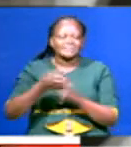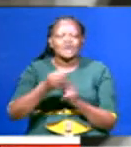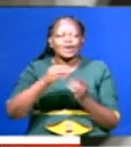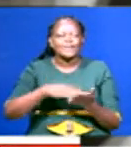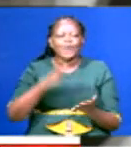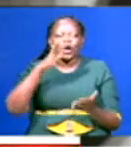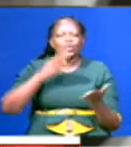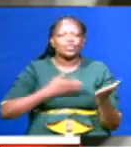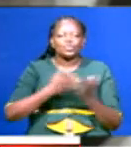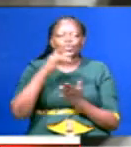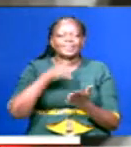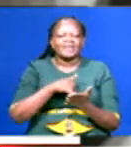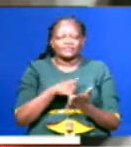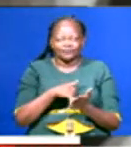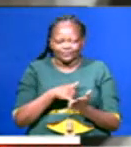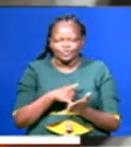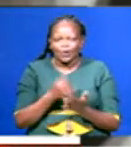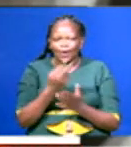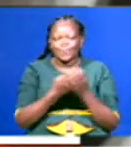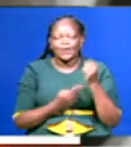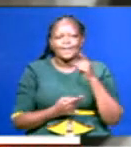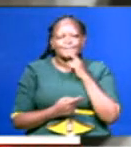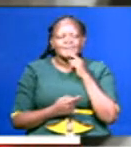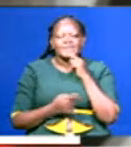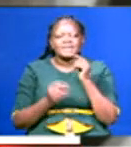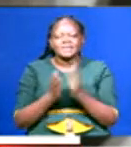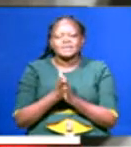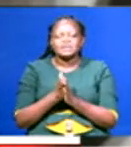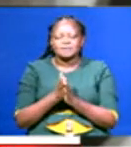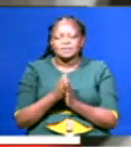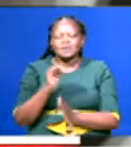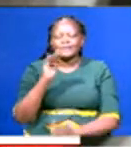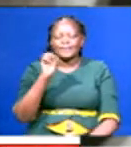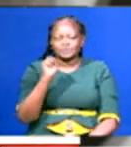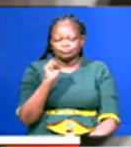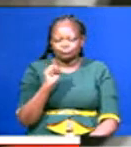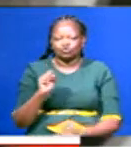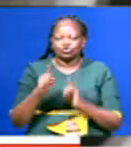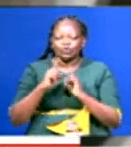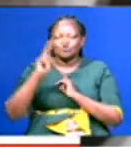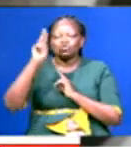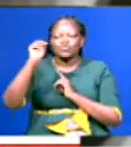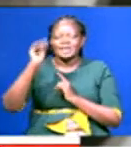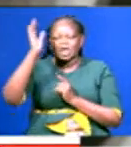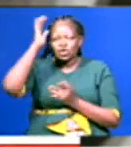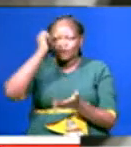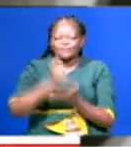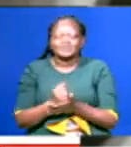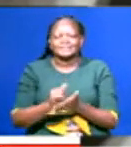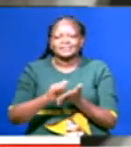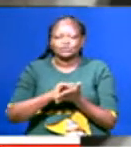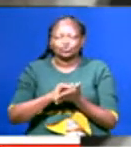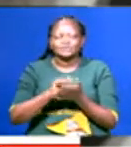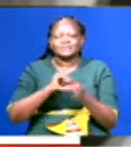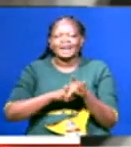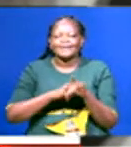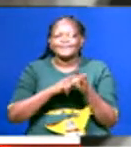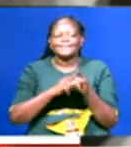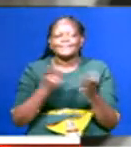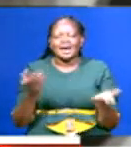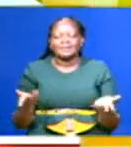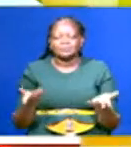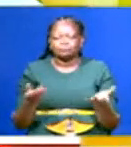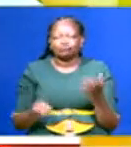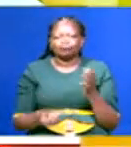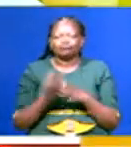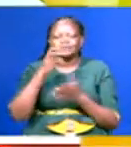the involvement of both men and boys. Speaking at the United Nations headquarters in New York during the commissioning of the